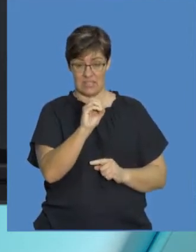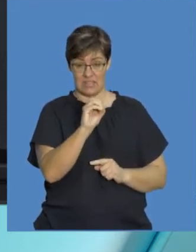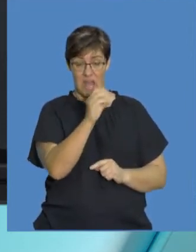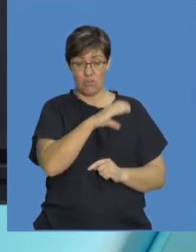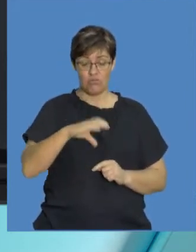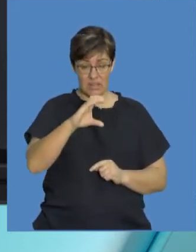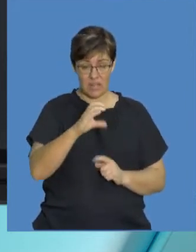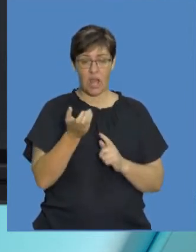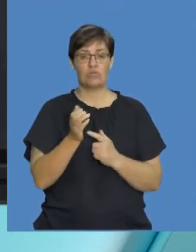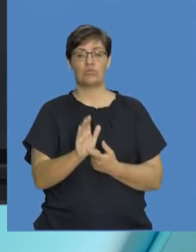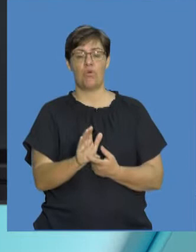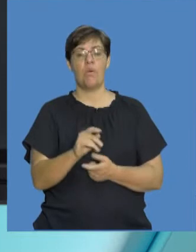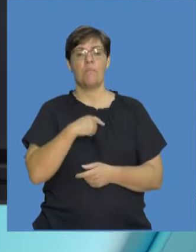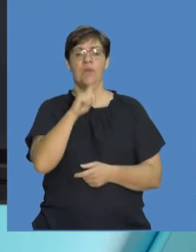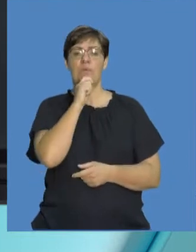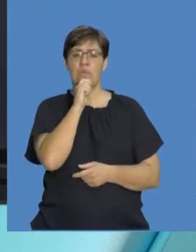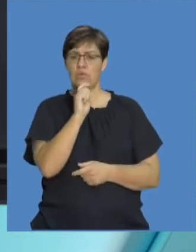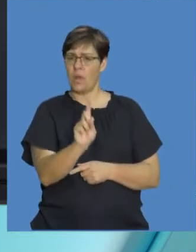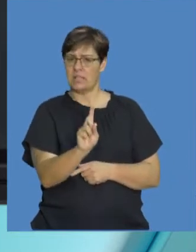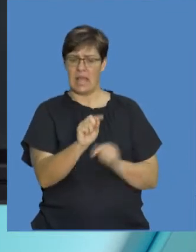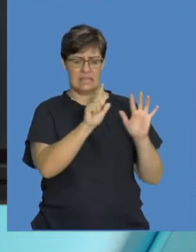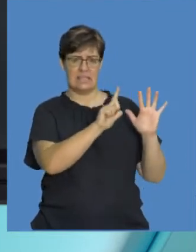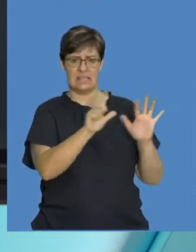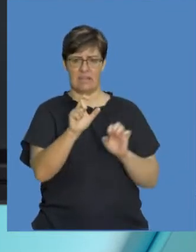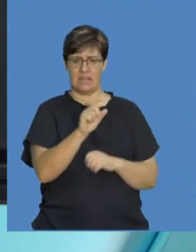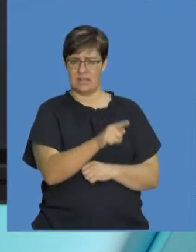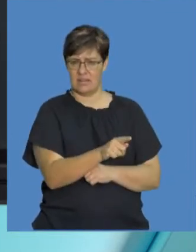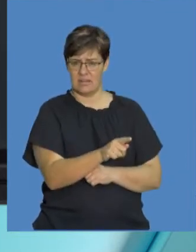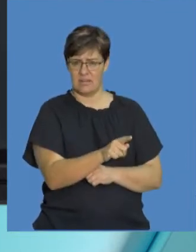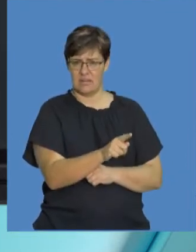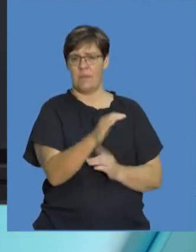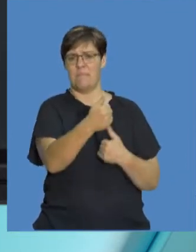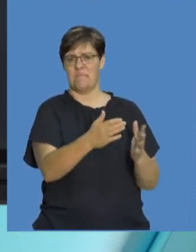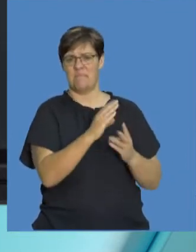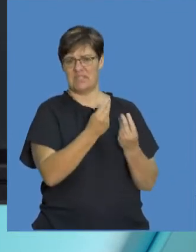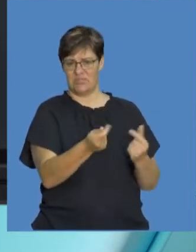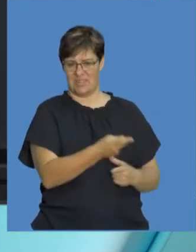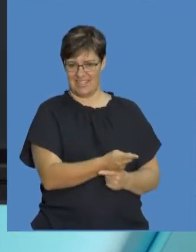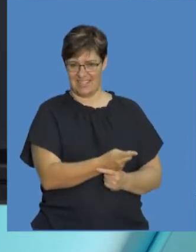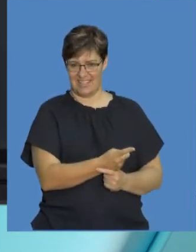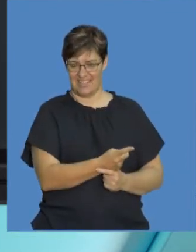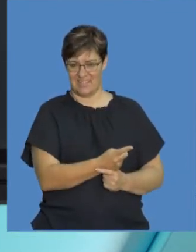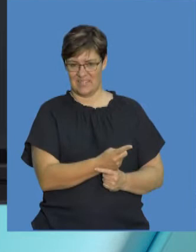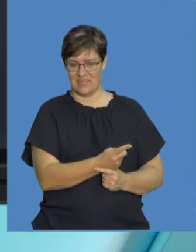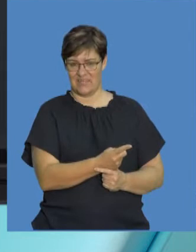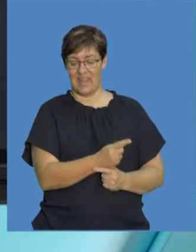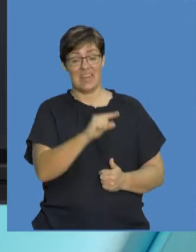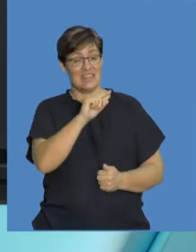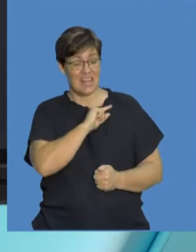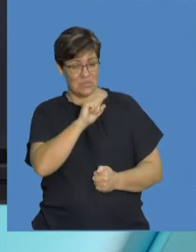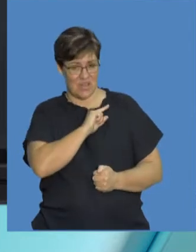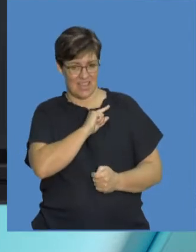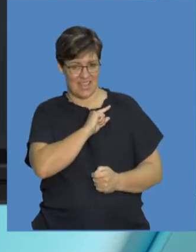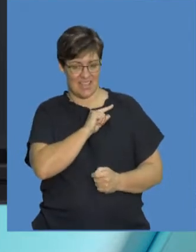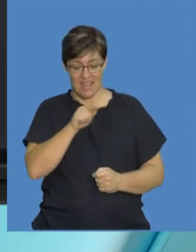300 indicates to you that you only used 700 Rand worth of packing materials. Okay?